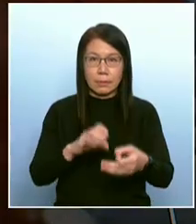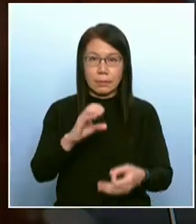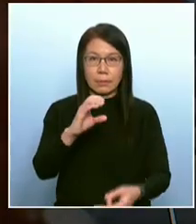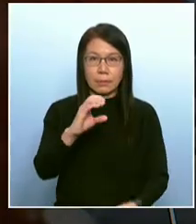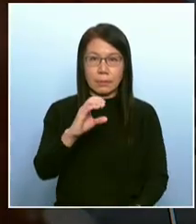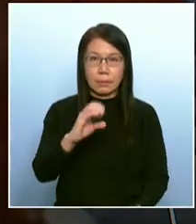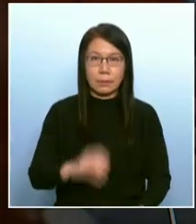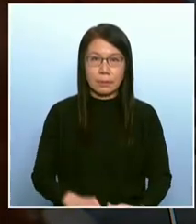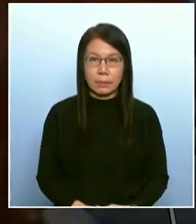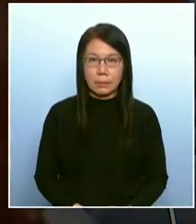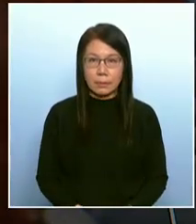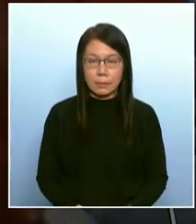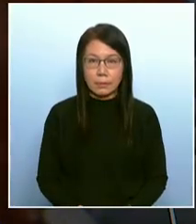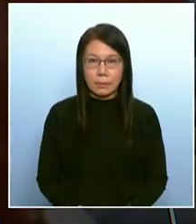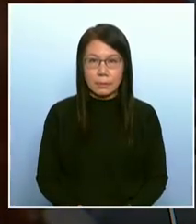Ronick Chan.